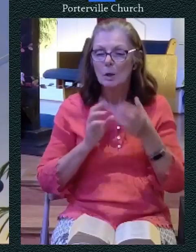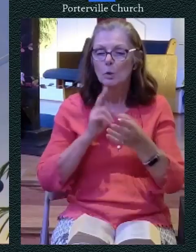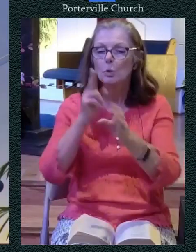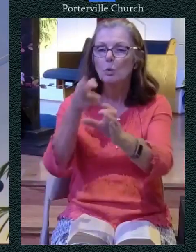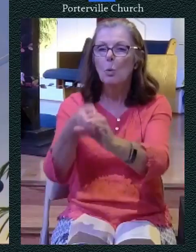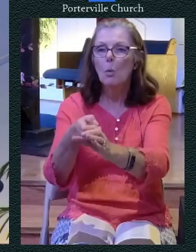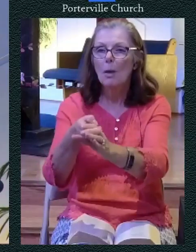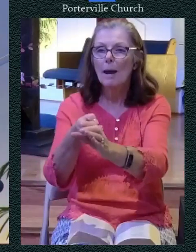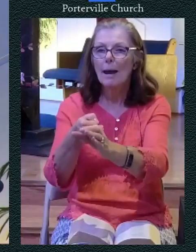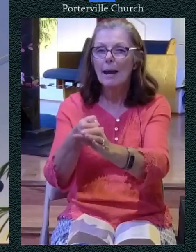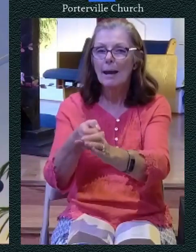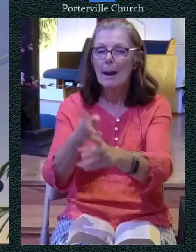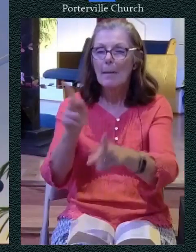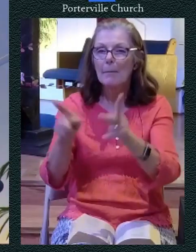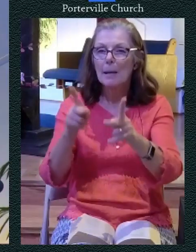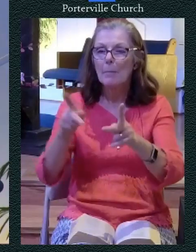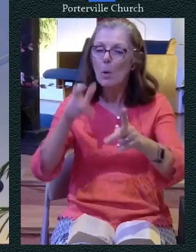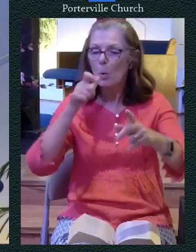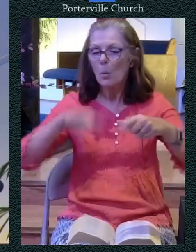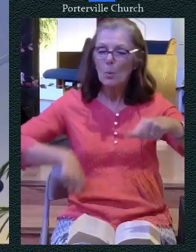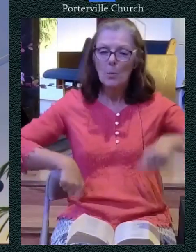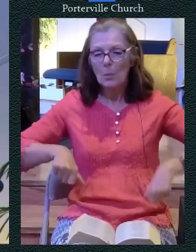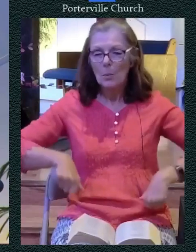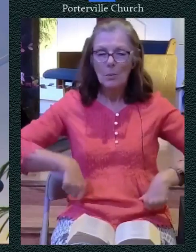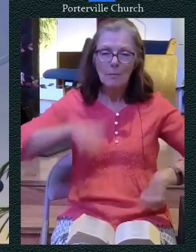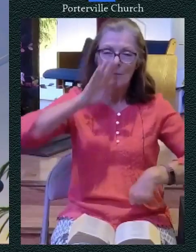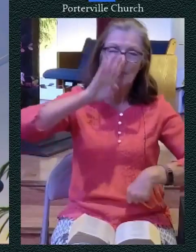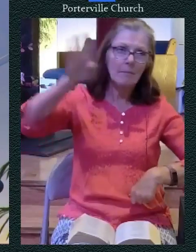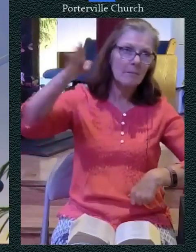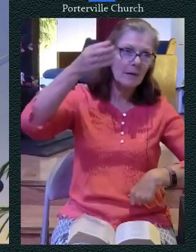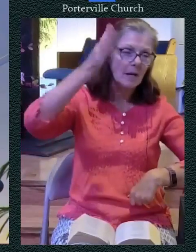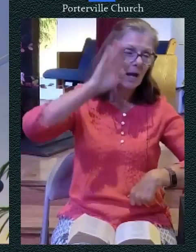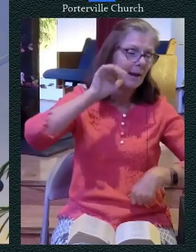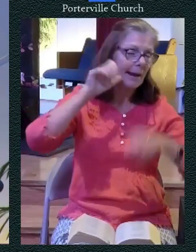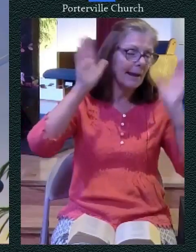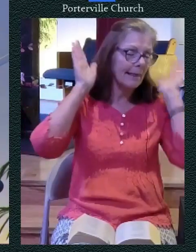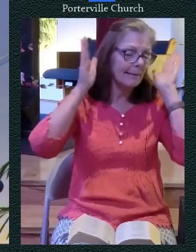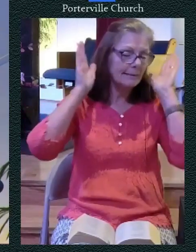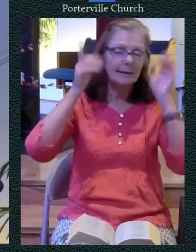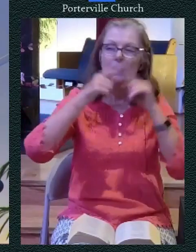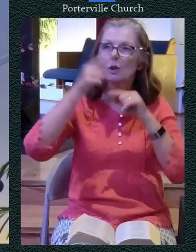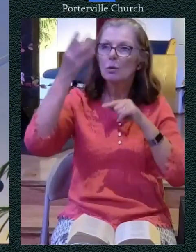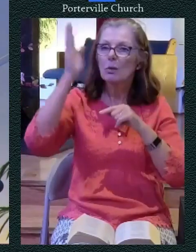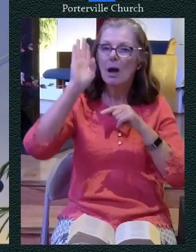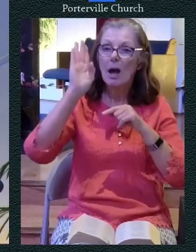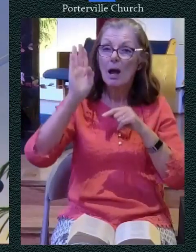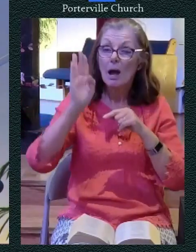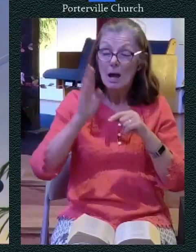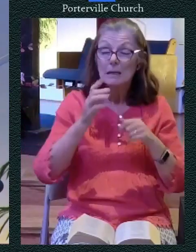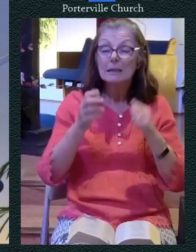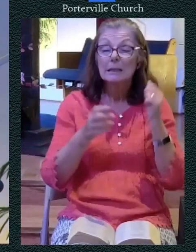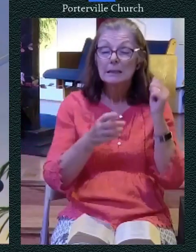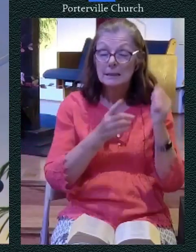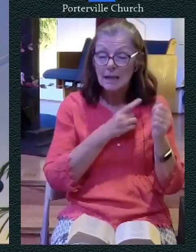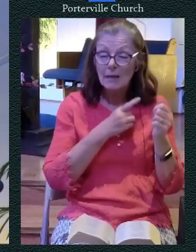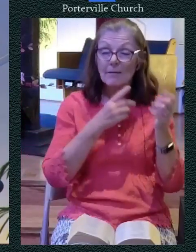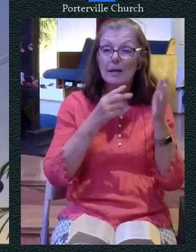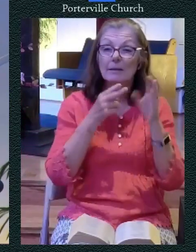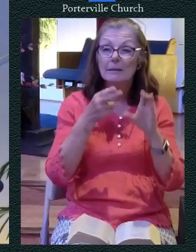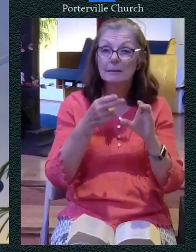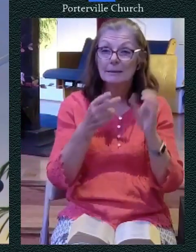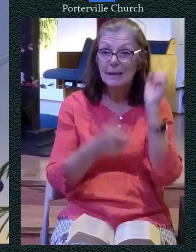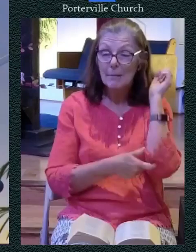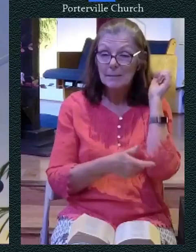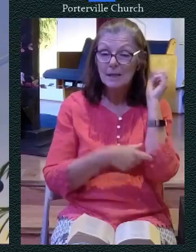the ones who are ignoring God, who are not listening to God or seeking to follow God. He's tempted to join them because their